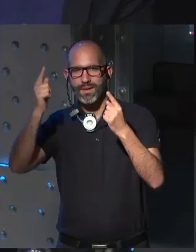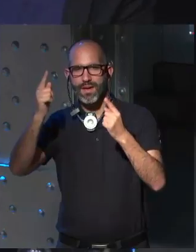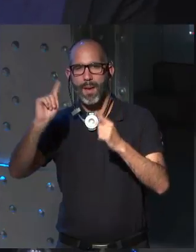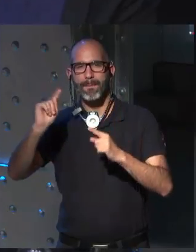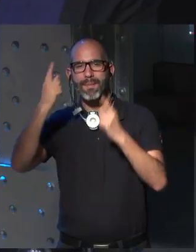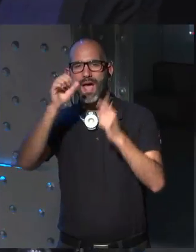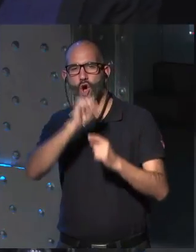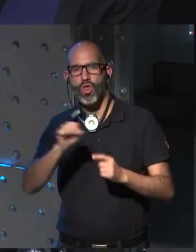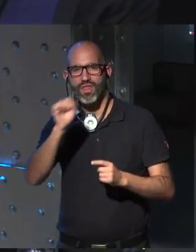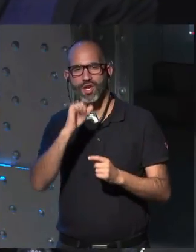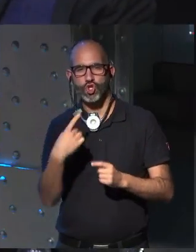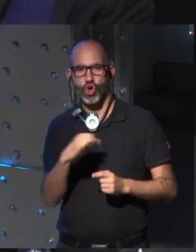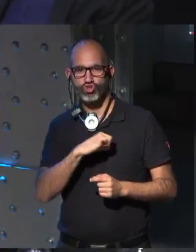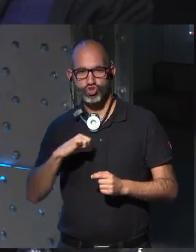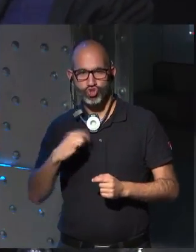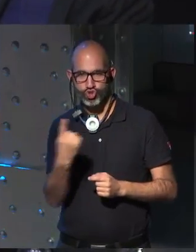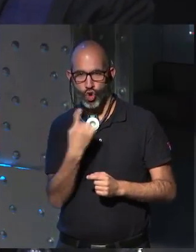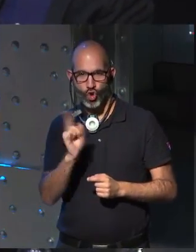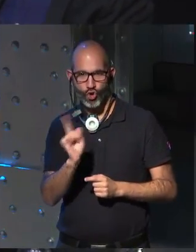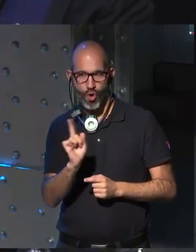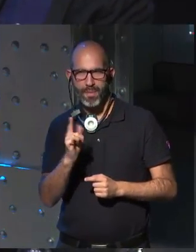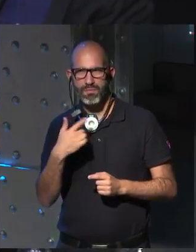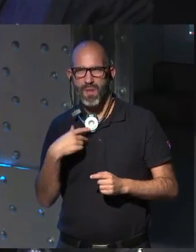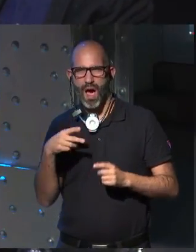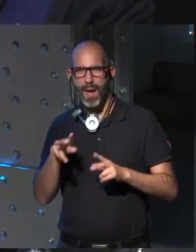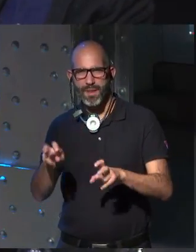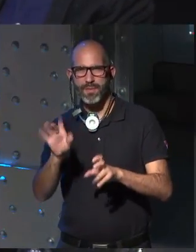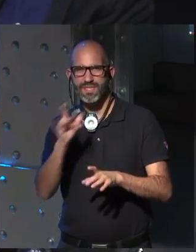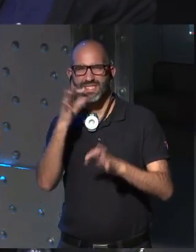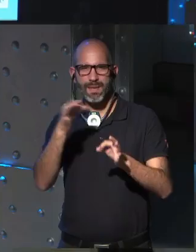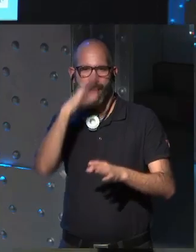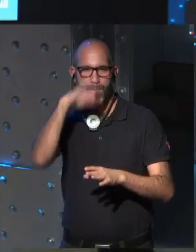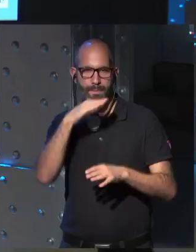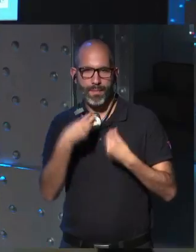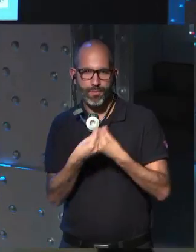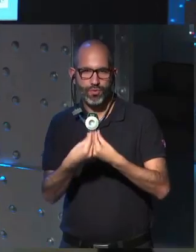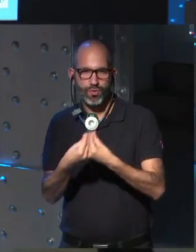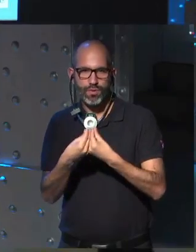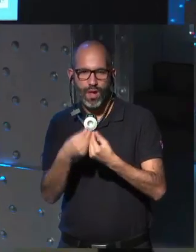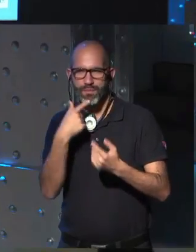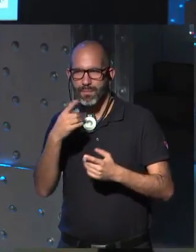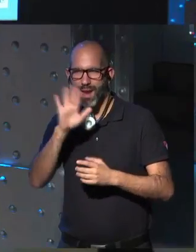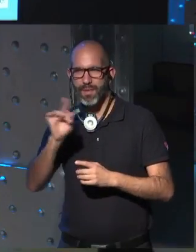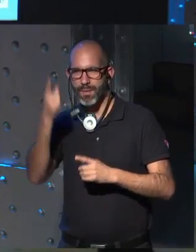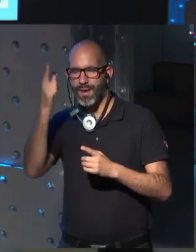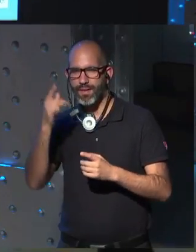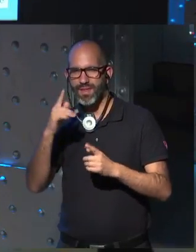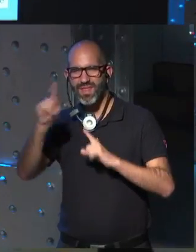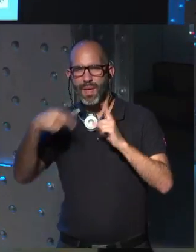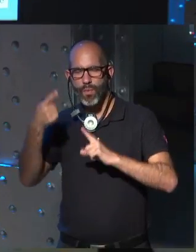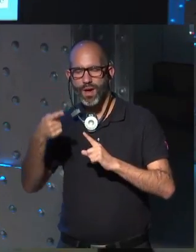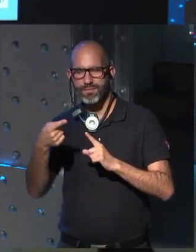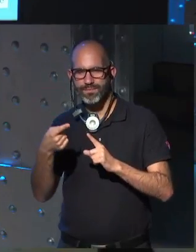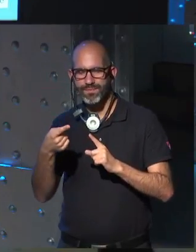one of the first where I didn't have to go with my parents. That's how young I was. And I remember it took me like literally years to admit to myself that was